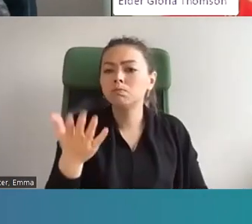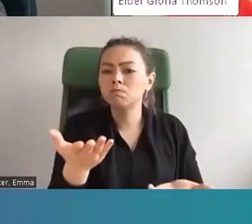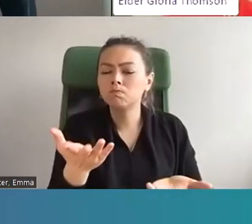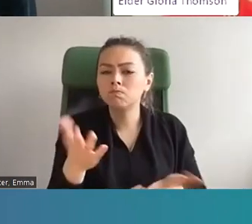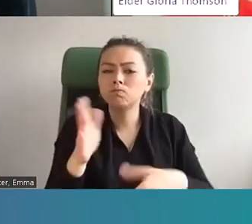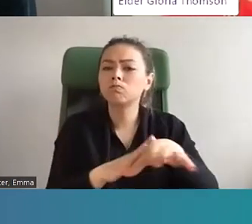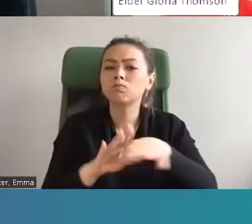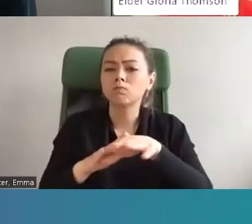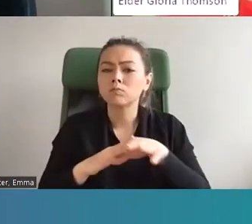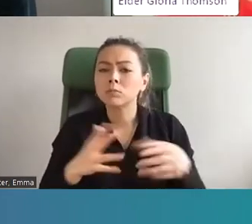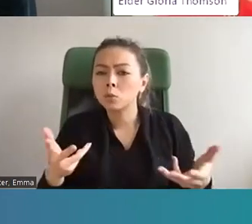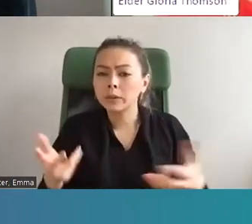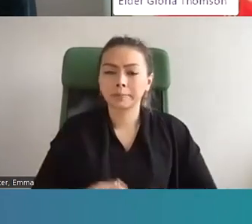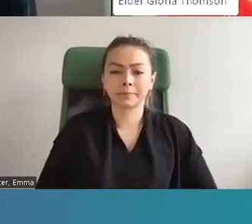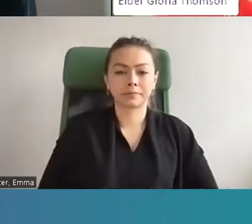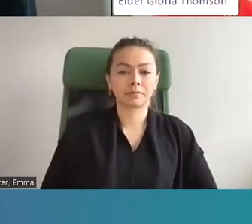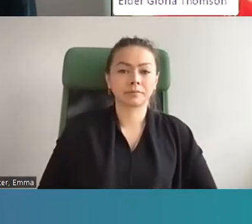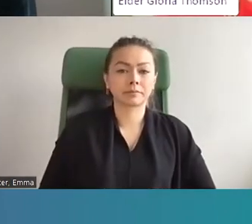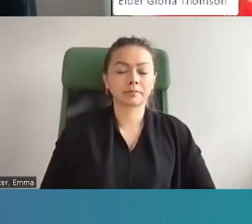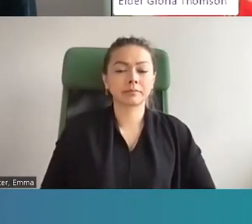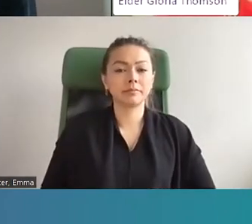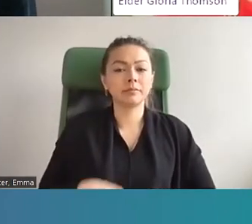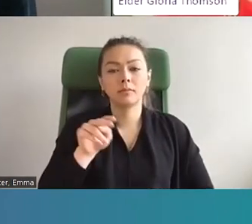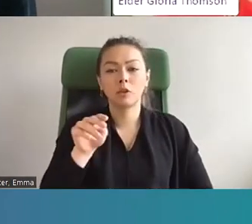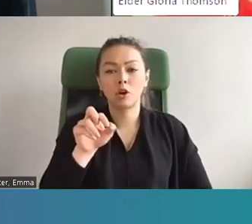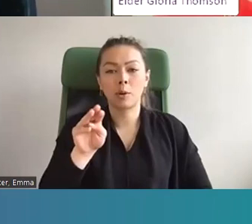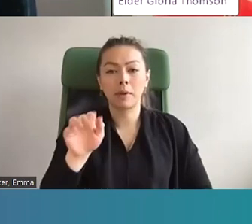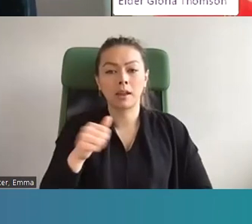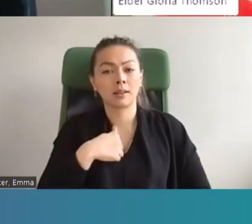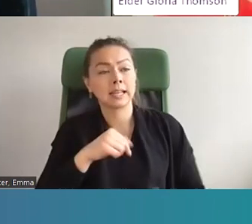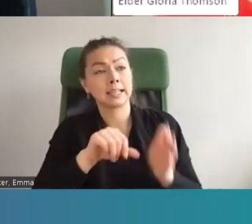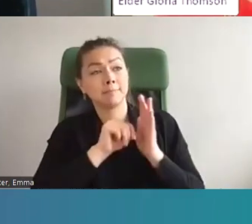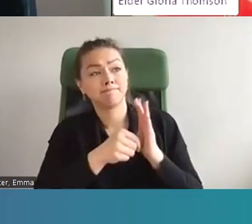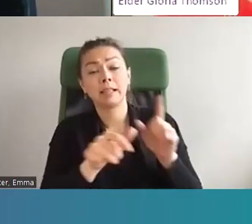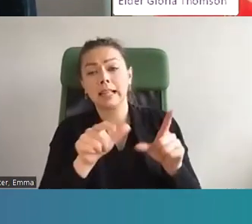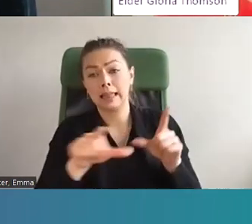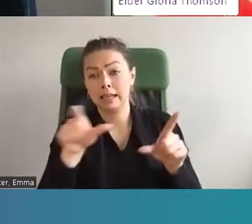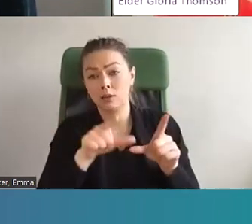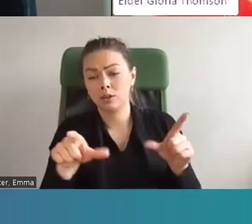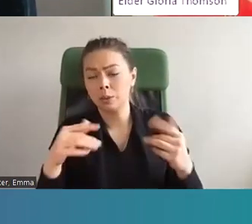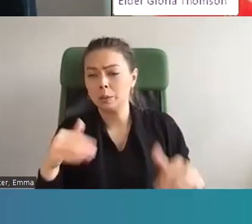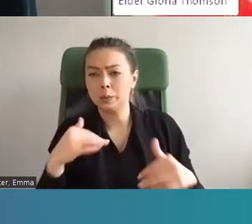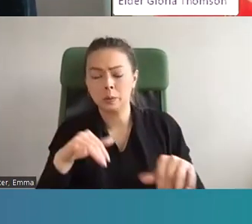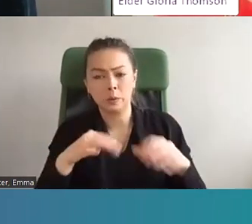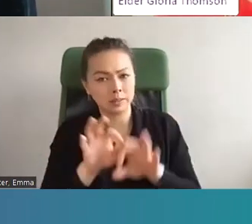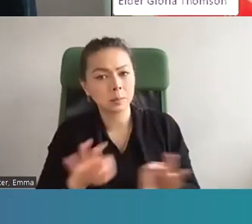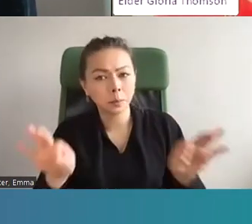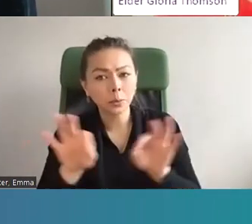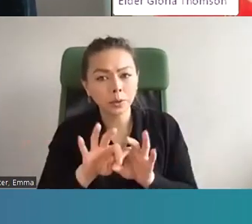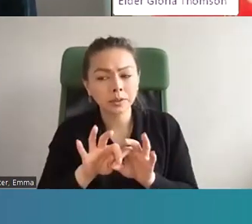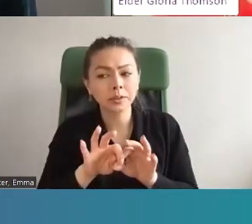that language is really important, and understanding, like, from the community you come from for